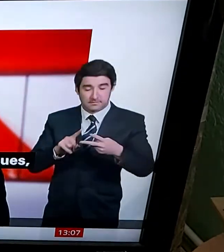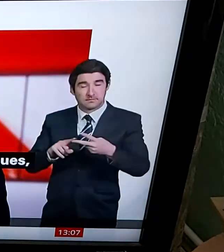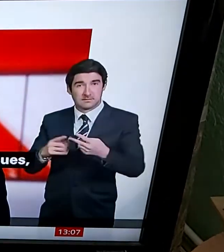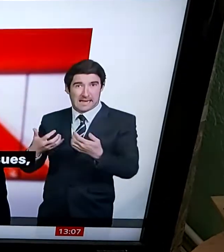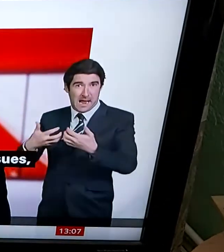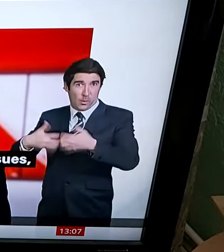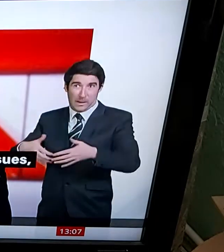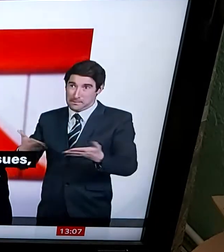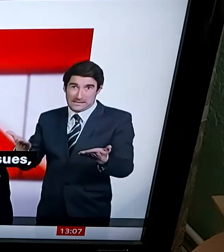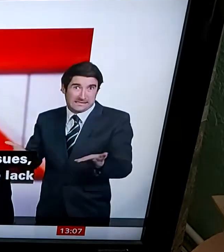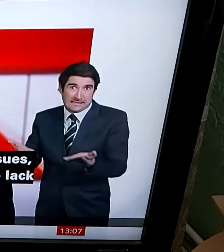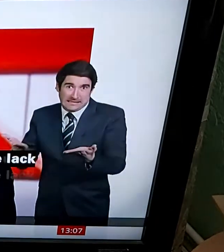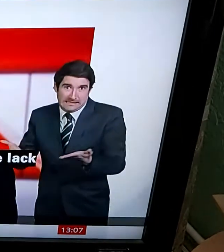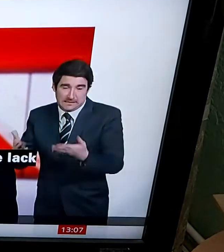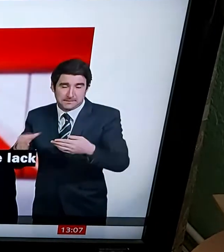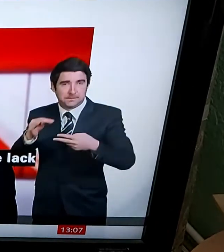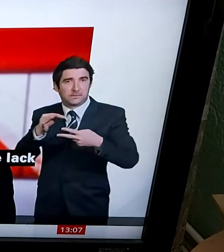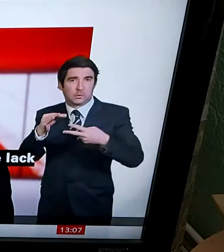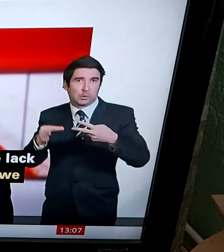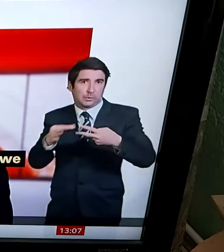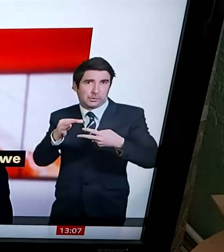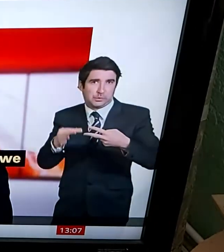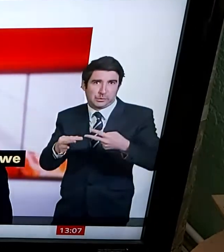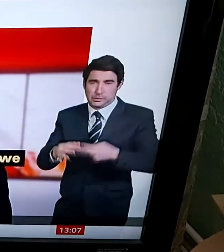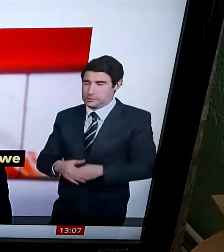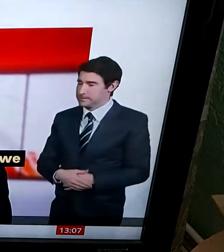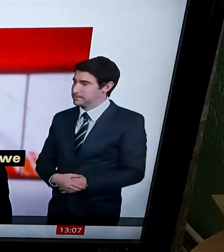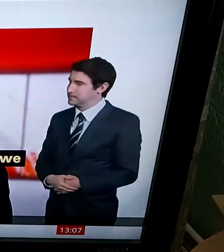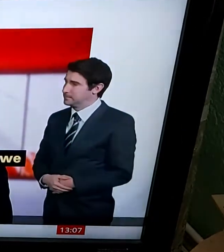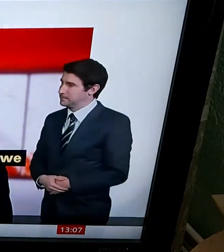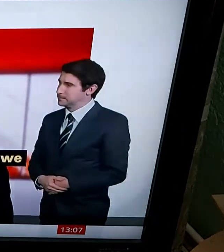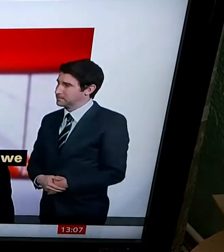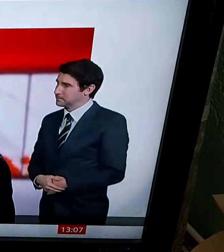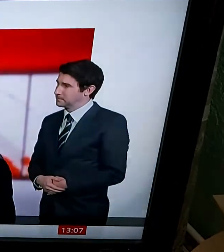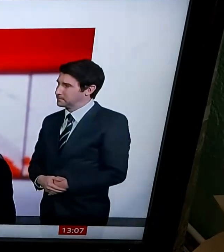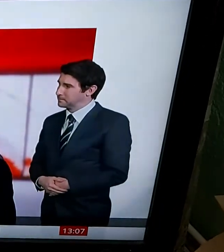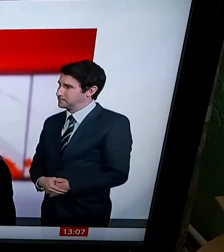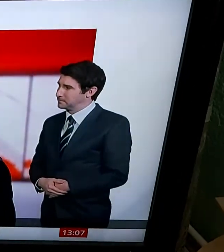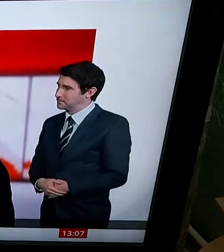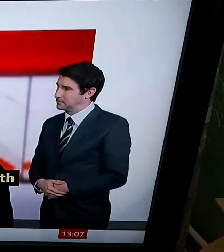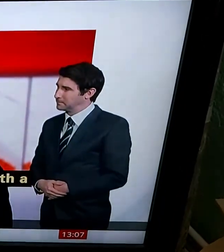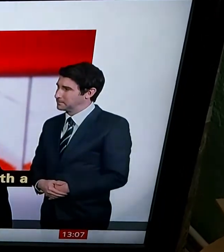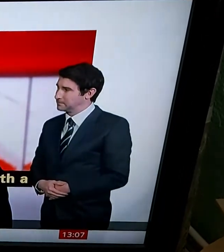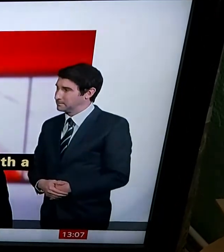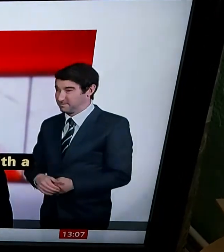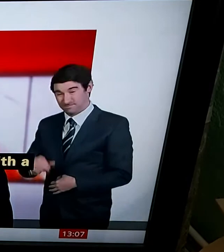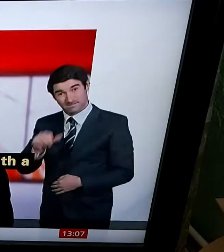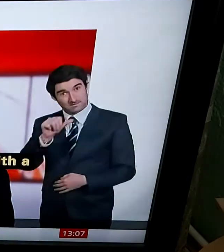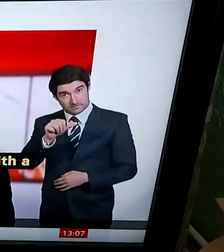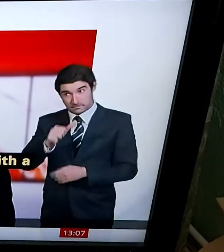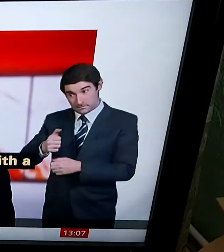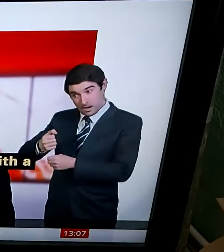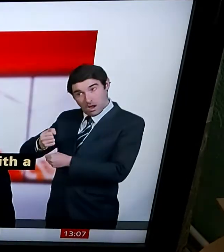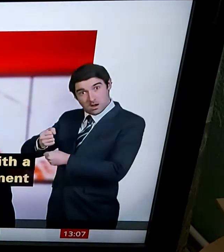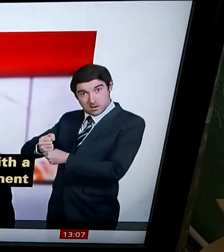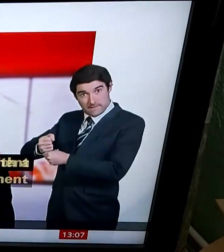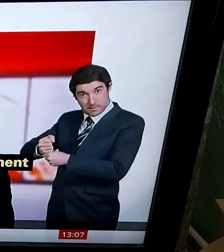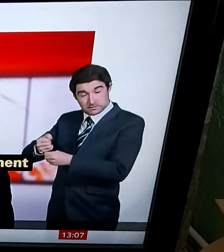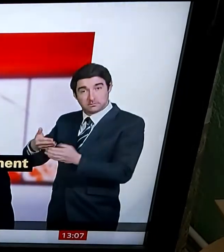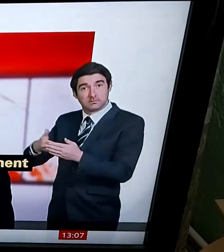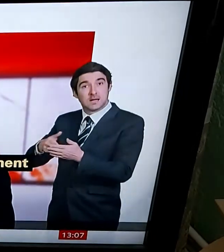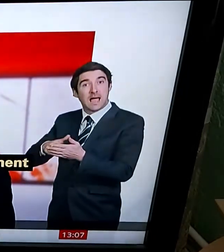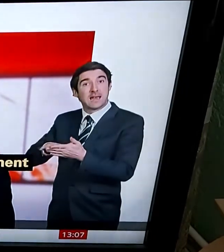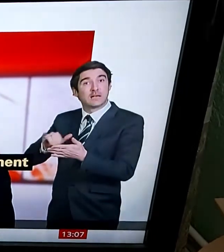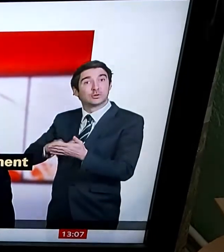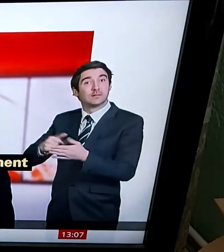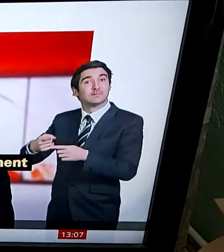about the lack of protective equipment, even with a really big push by the government and by NHS England to get all this equipment out